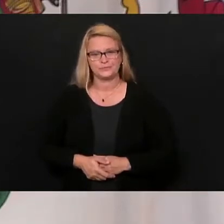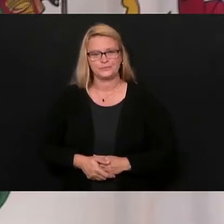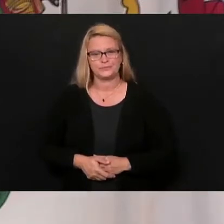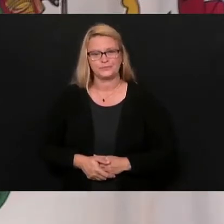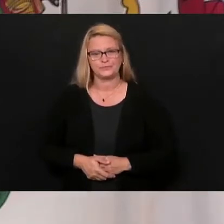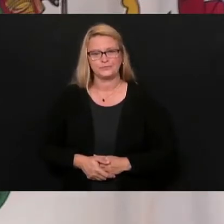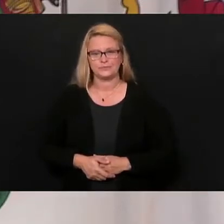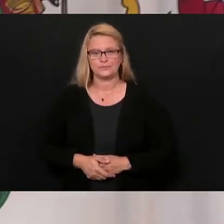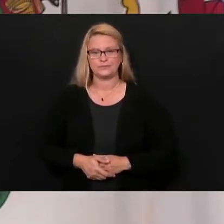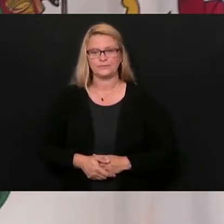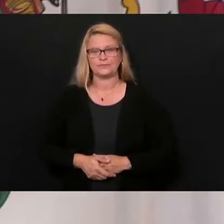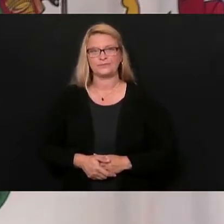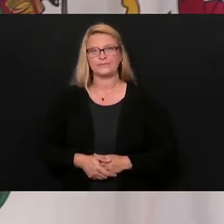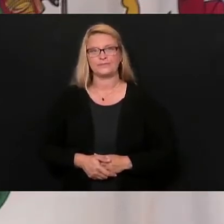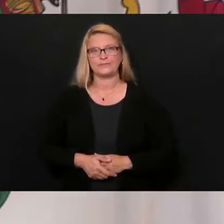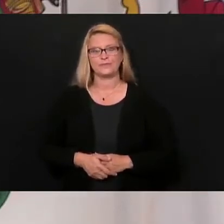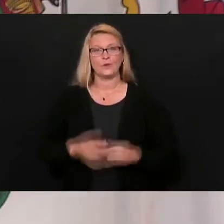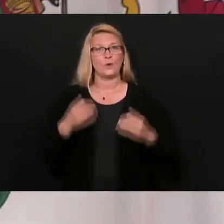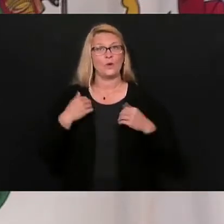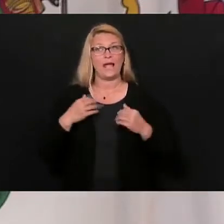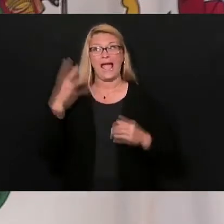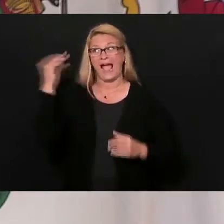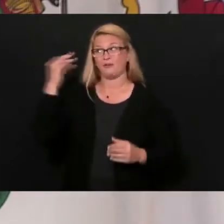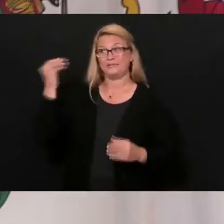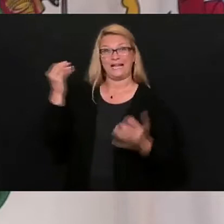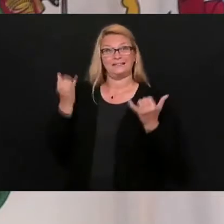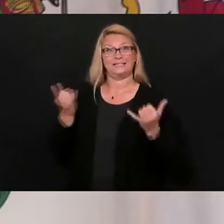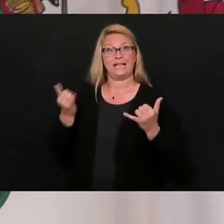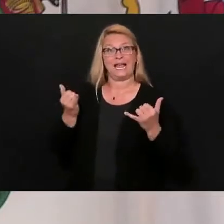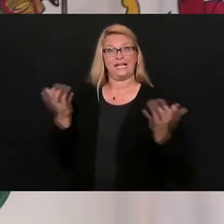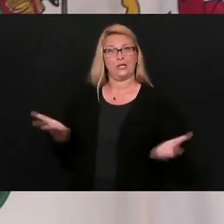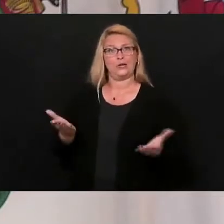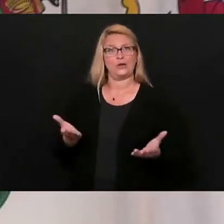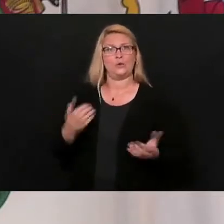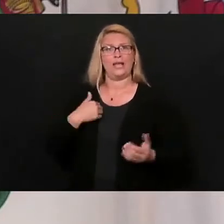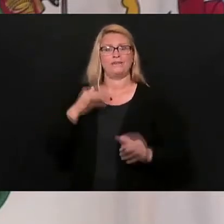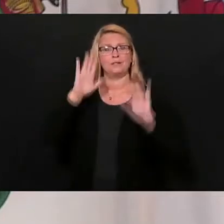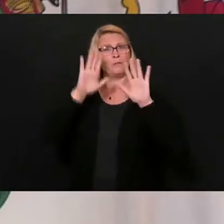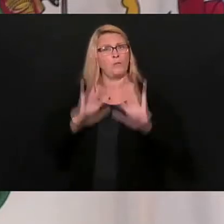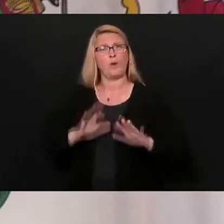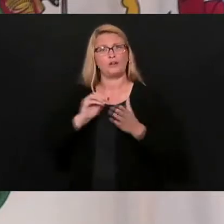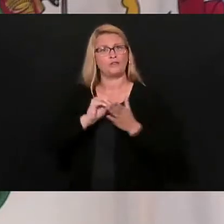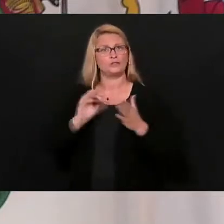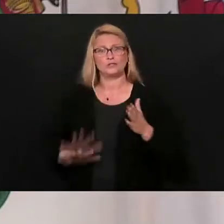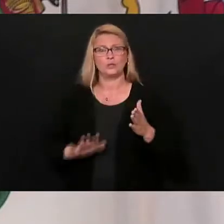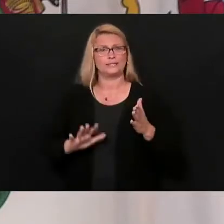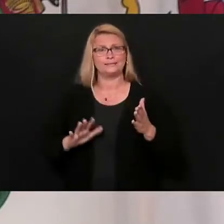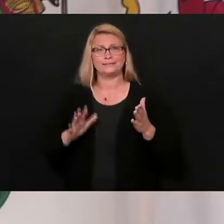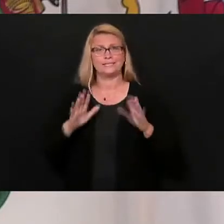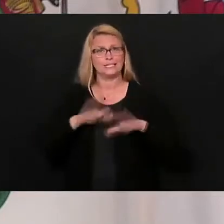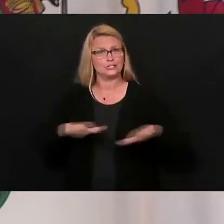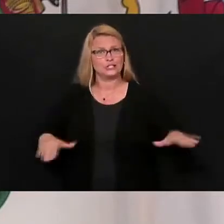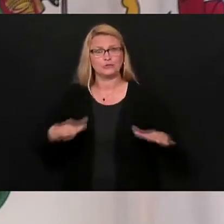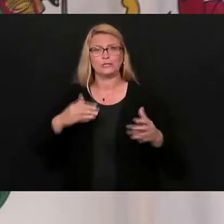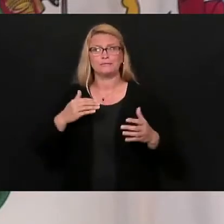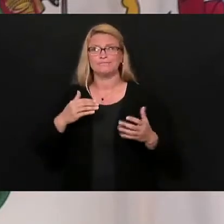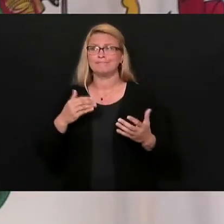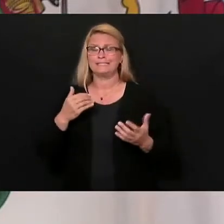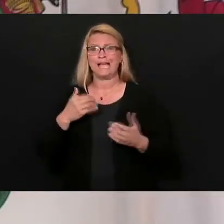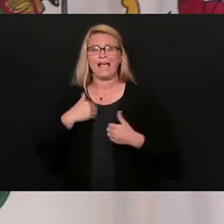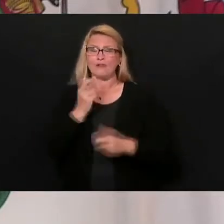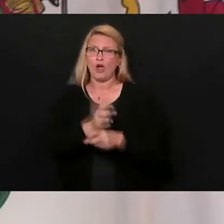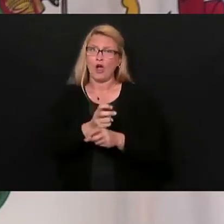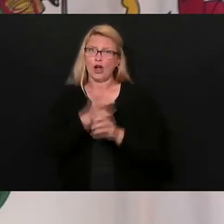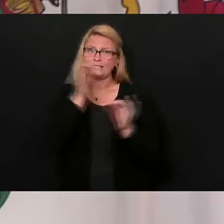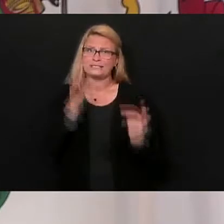a bunch of wonderful kids, wonderful kids that have been dealt a tough hand. You